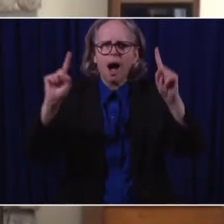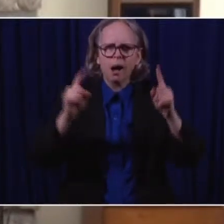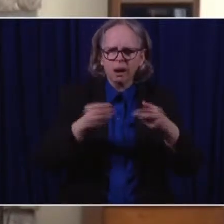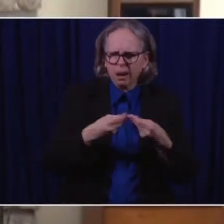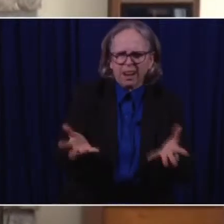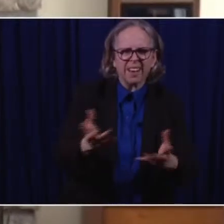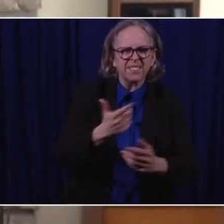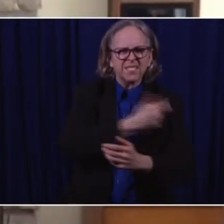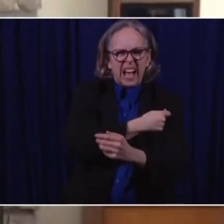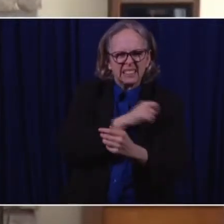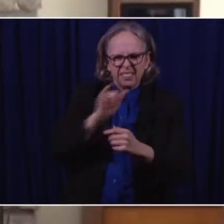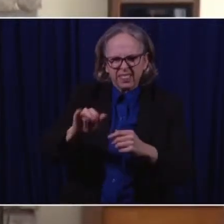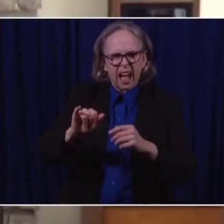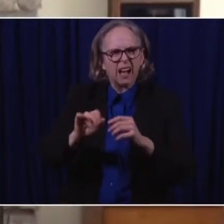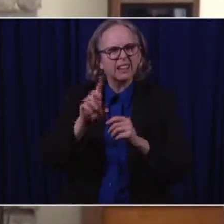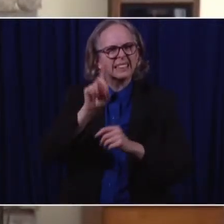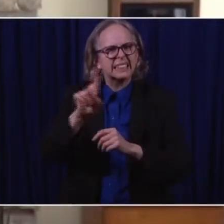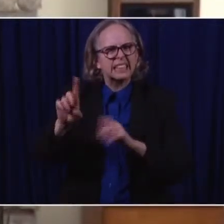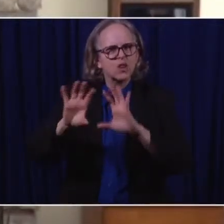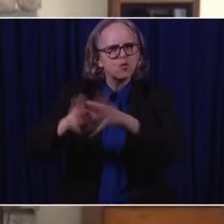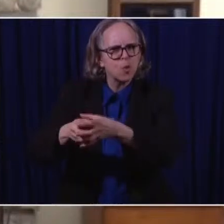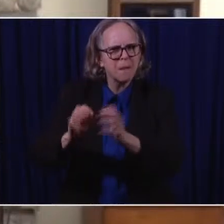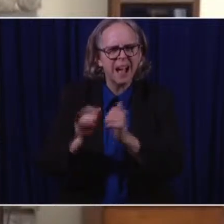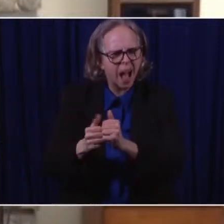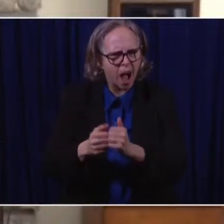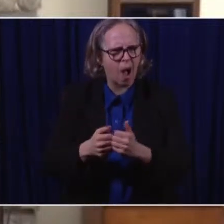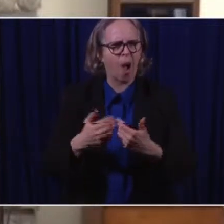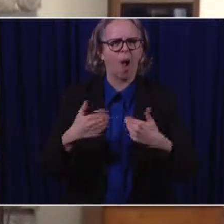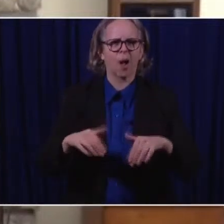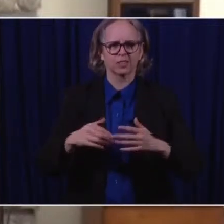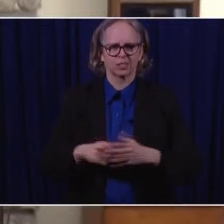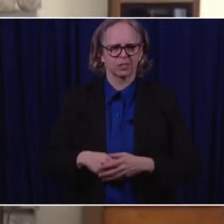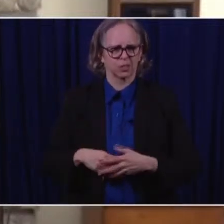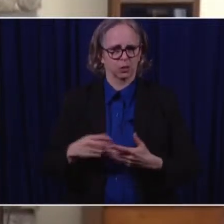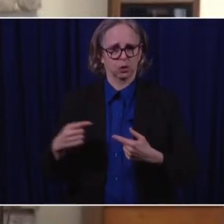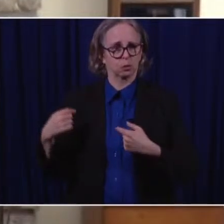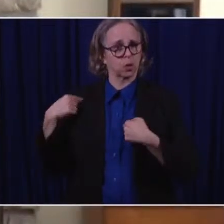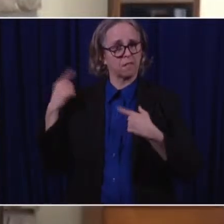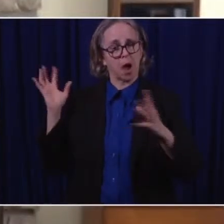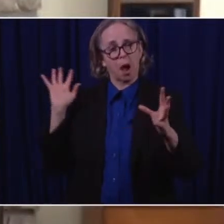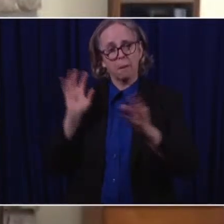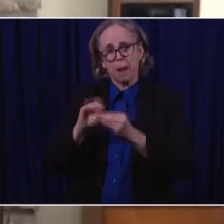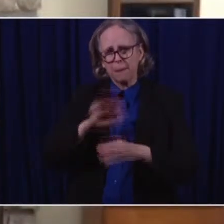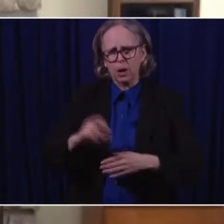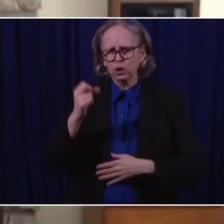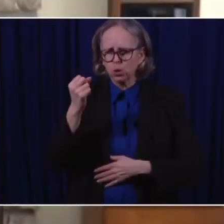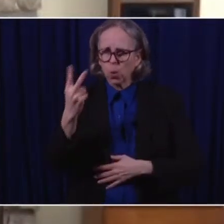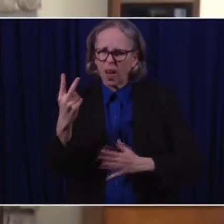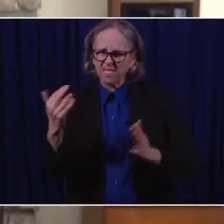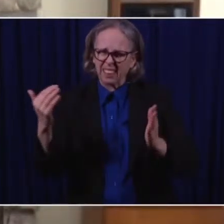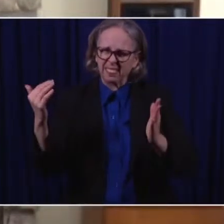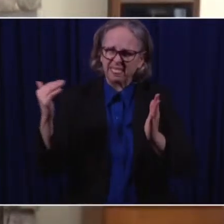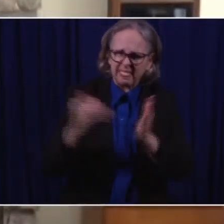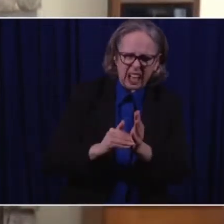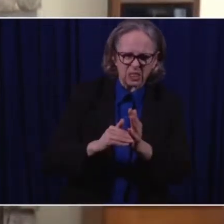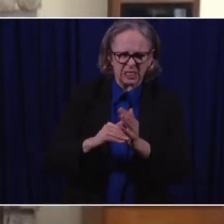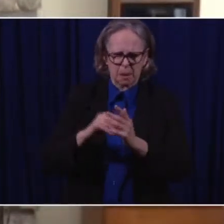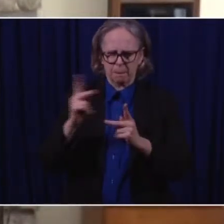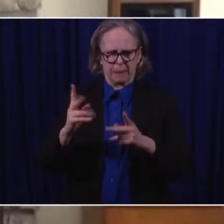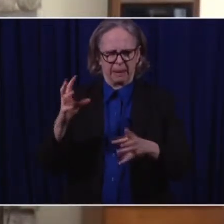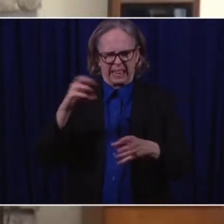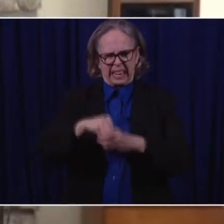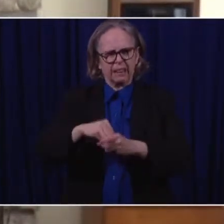Today, we believe approximately 12,000 individuals who come under this category have been